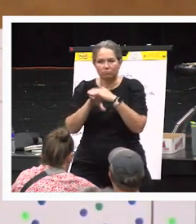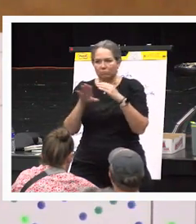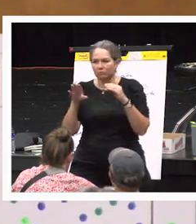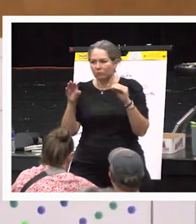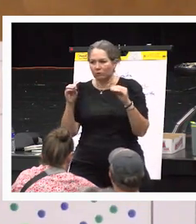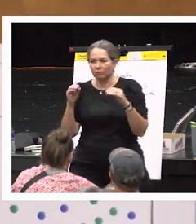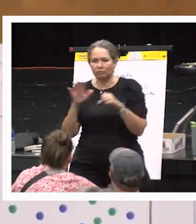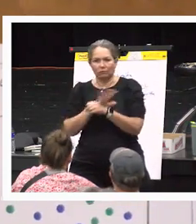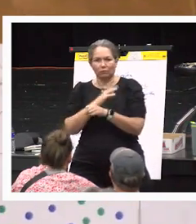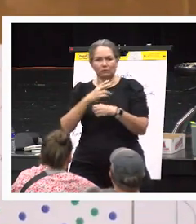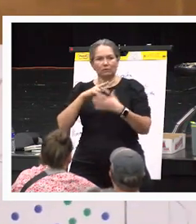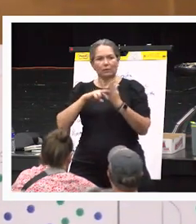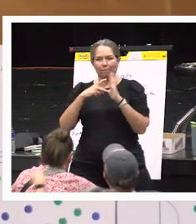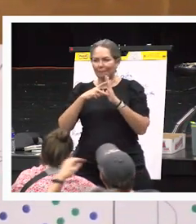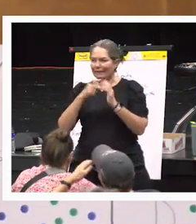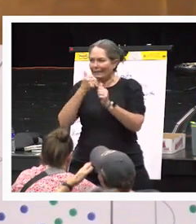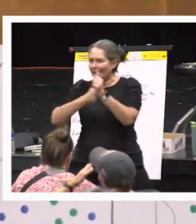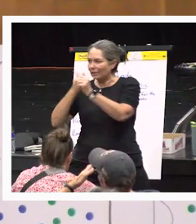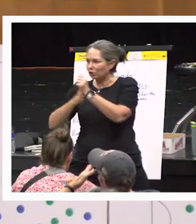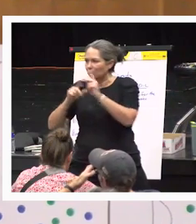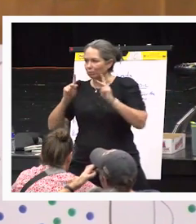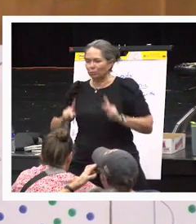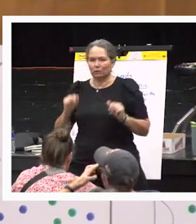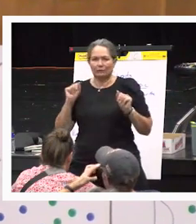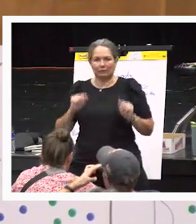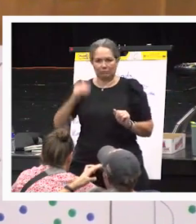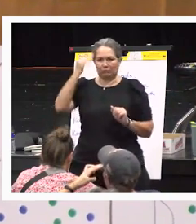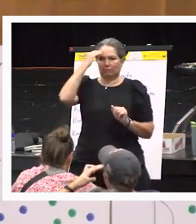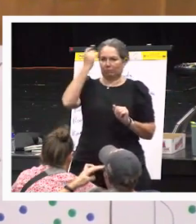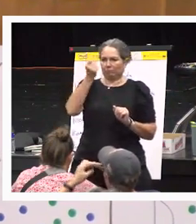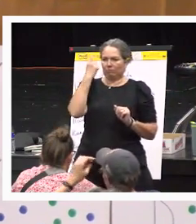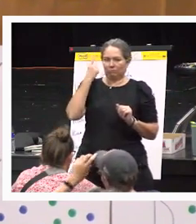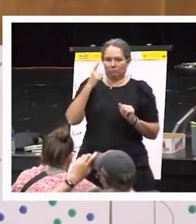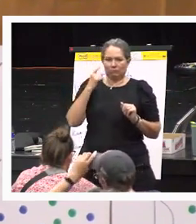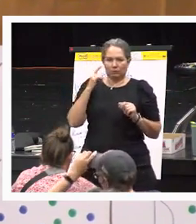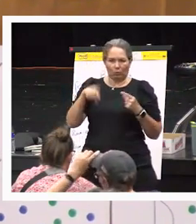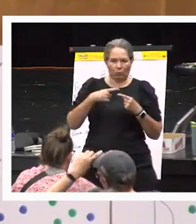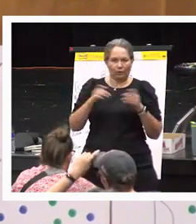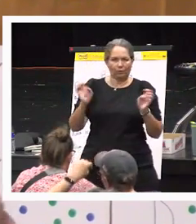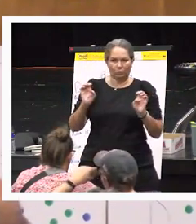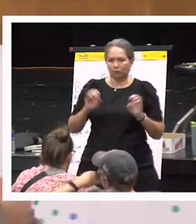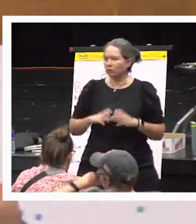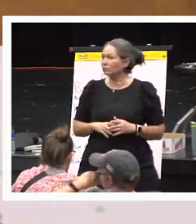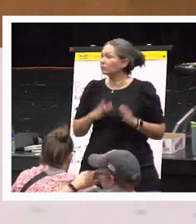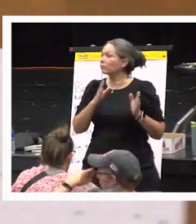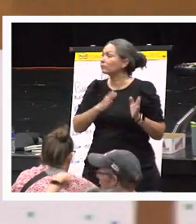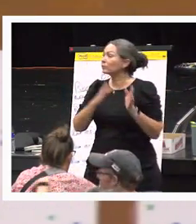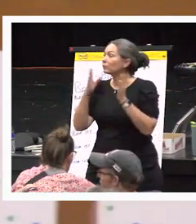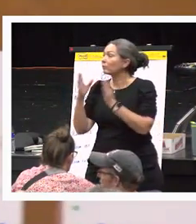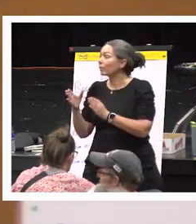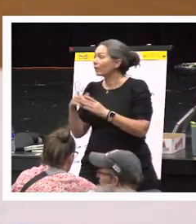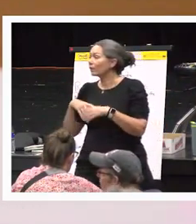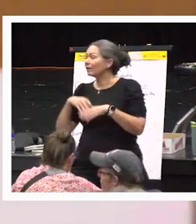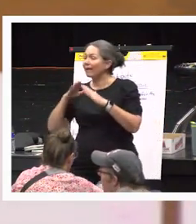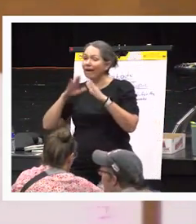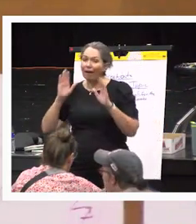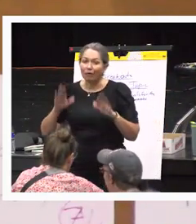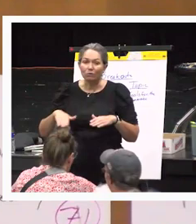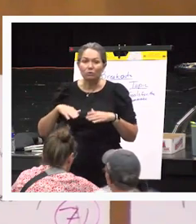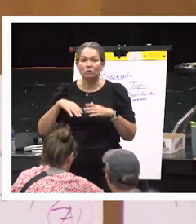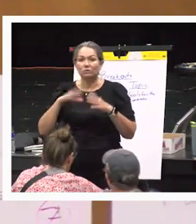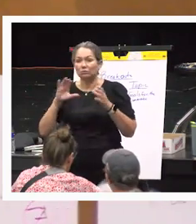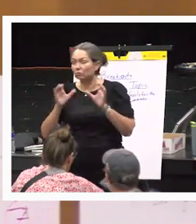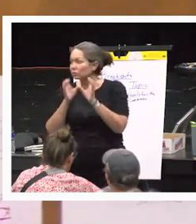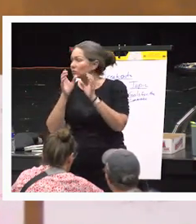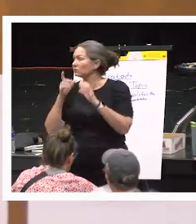needs of all of our citizens. Then addressing the housing crisis, re-envisioning downtown, reducing carbon